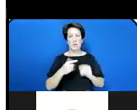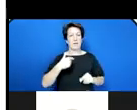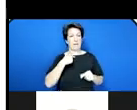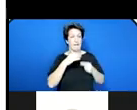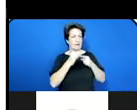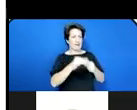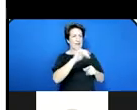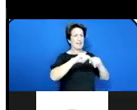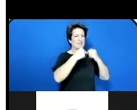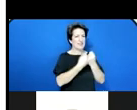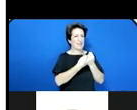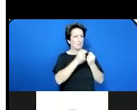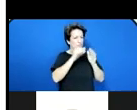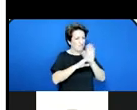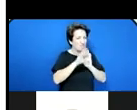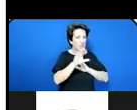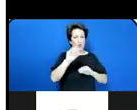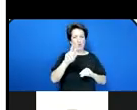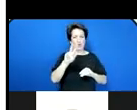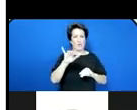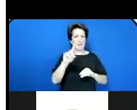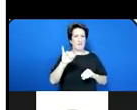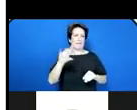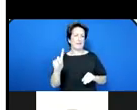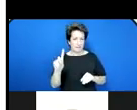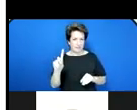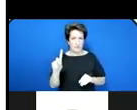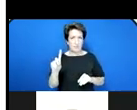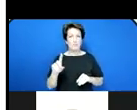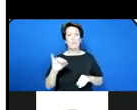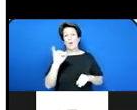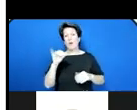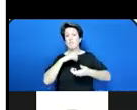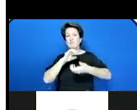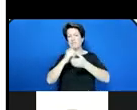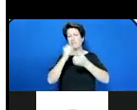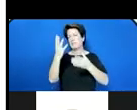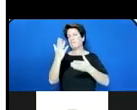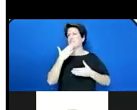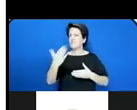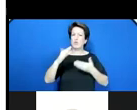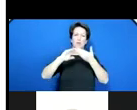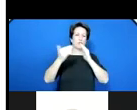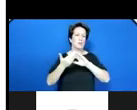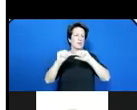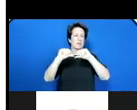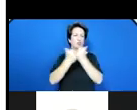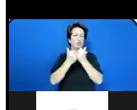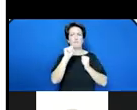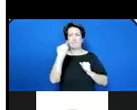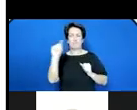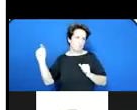those COVID IDs, in partnership also with several wonderful community agencies who are part of the Vaccine Engagement Teams